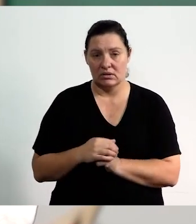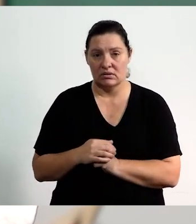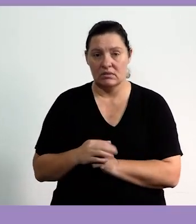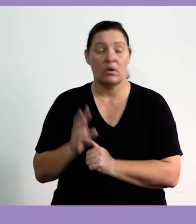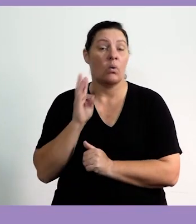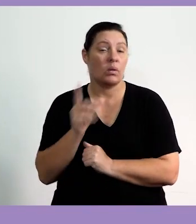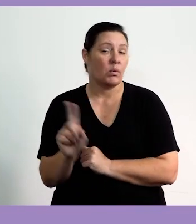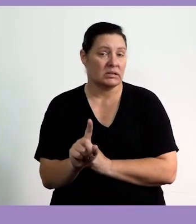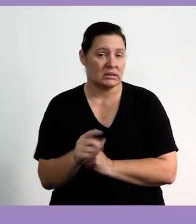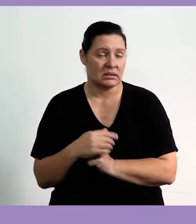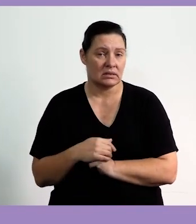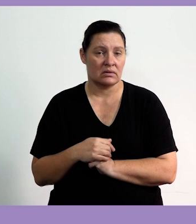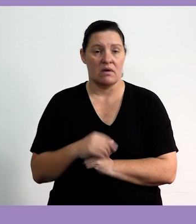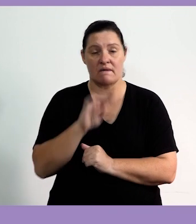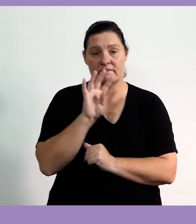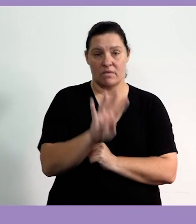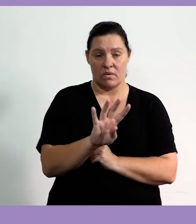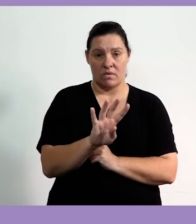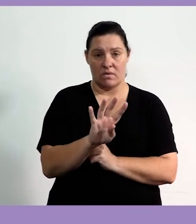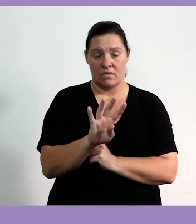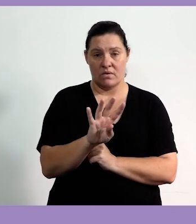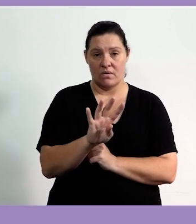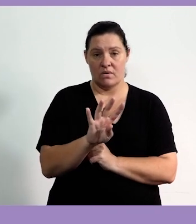exponents. So this is going to be